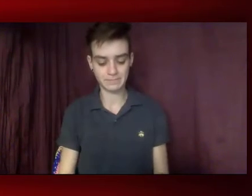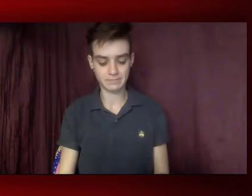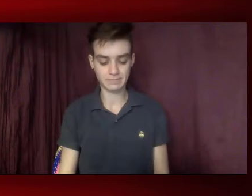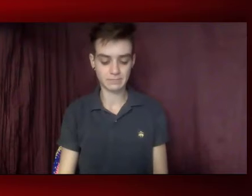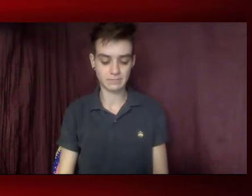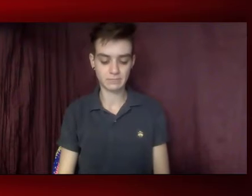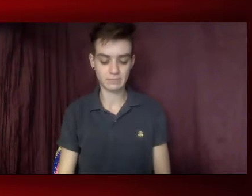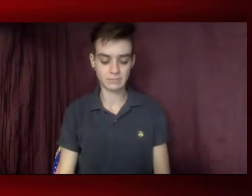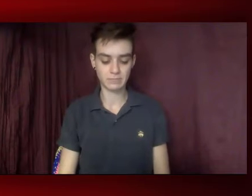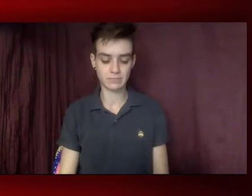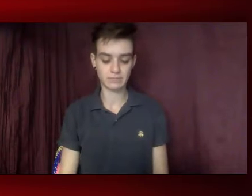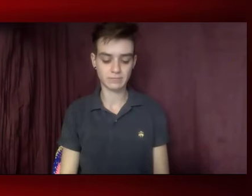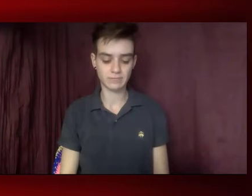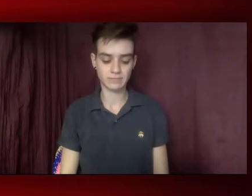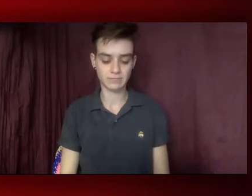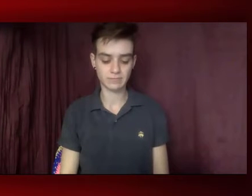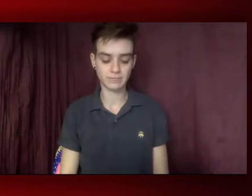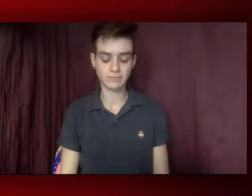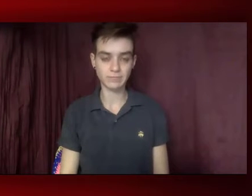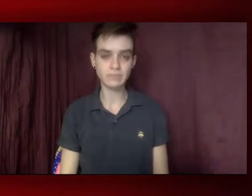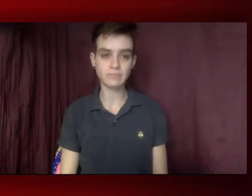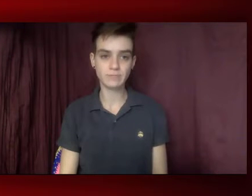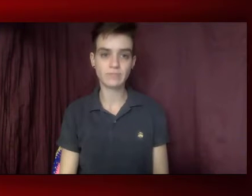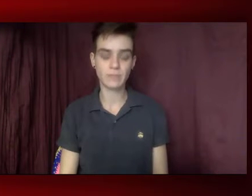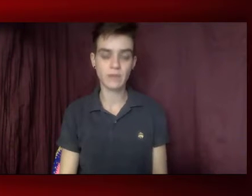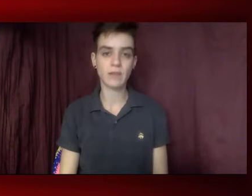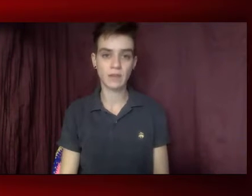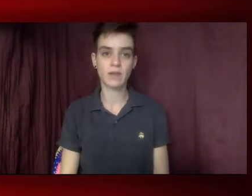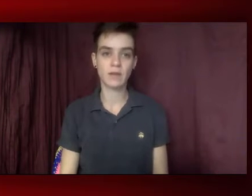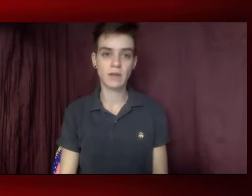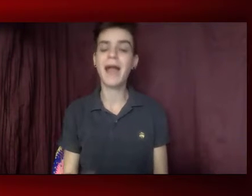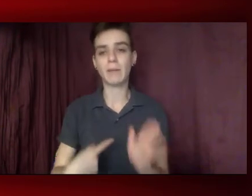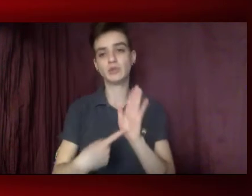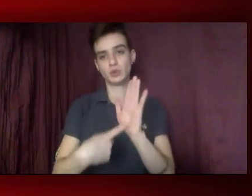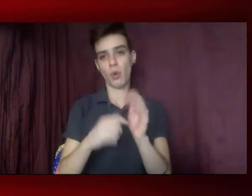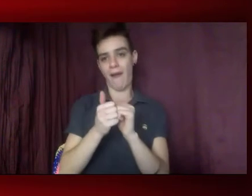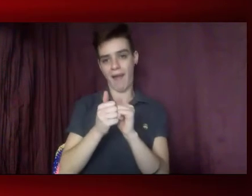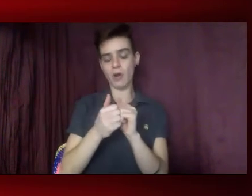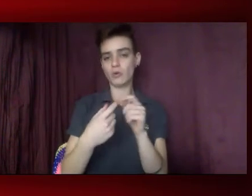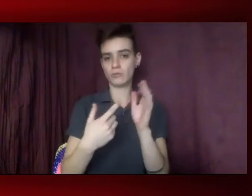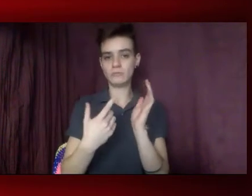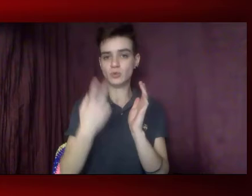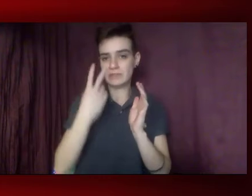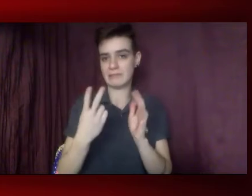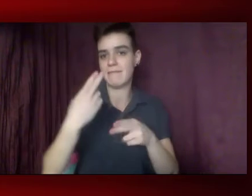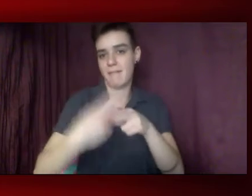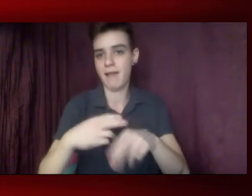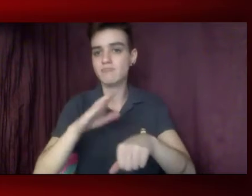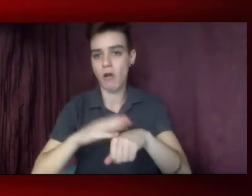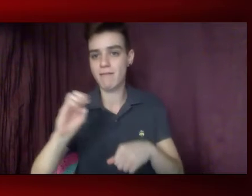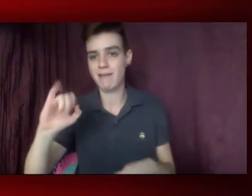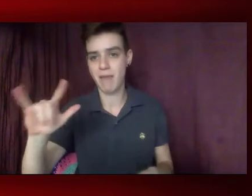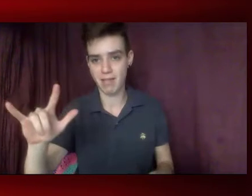same schedule. I'm going to show you how you can see the names of those people and their emails. And then the upper right is where it all comes